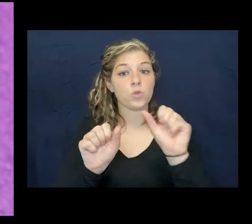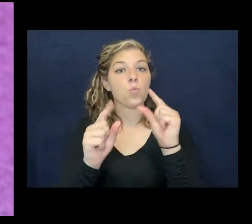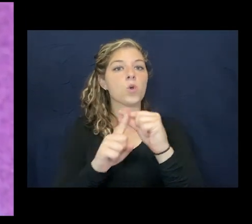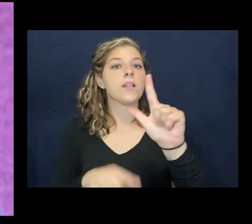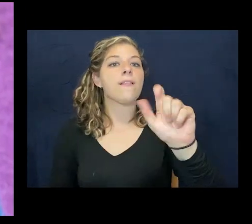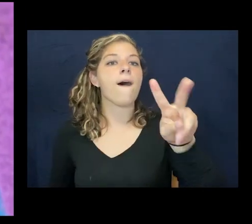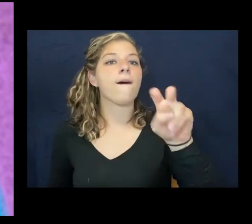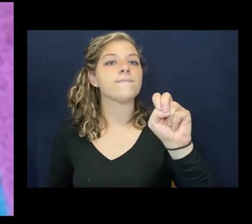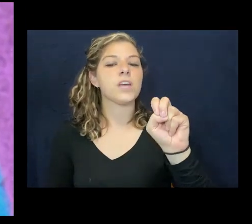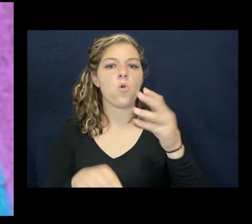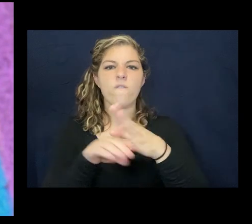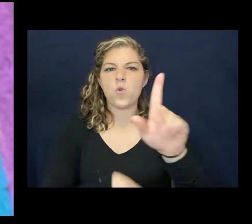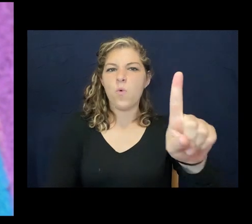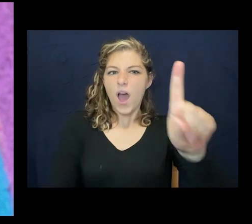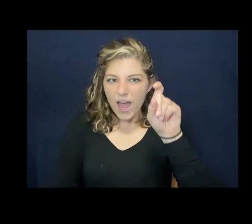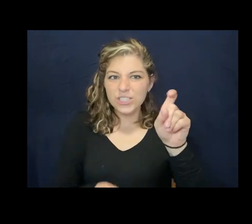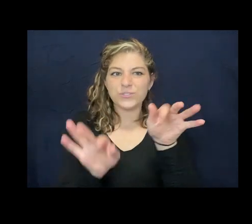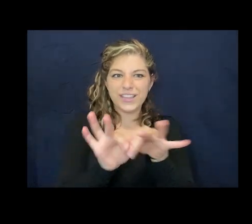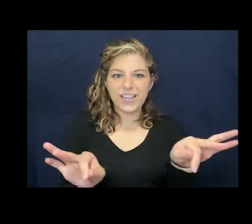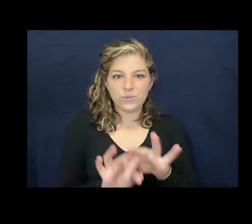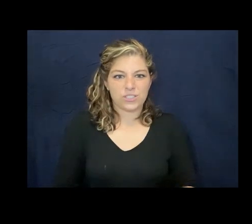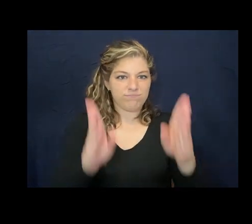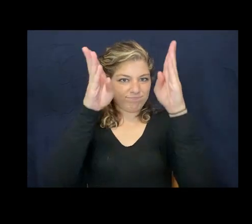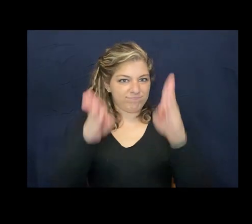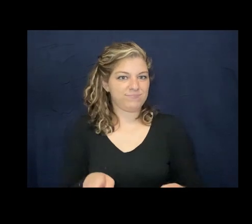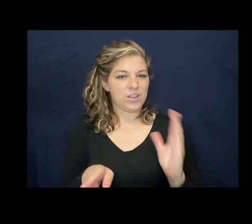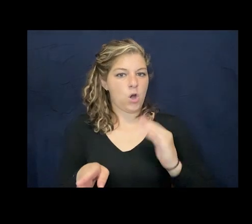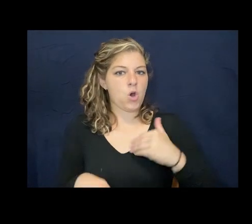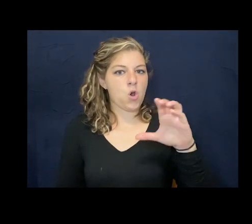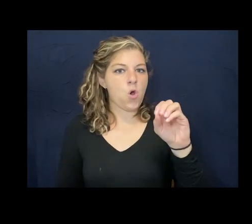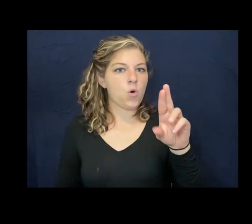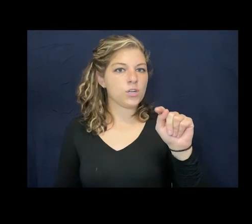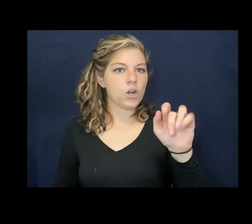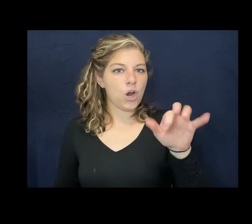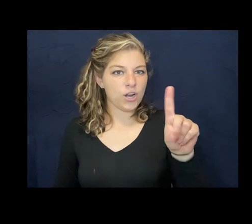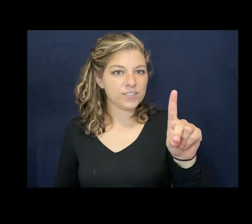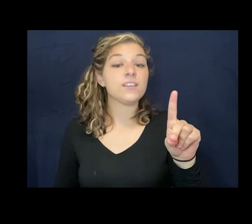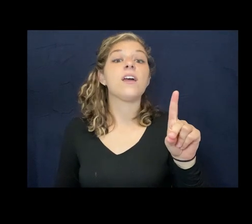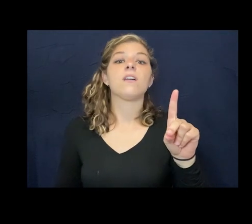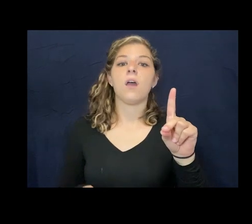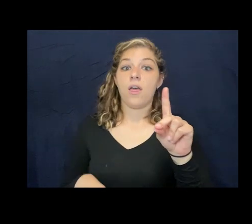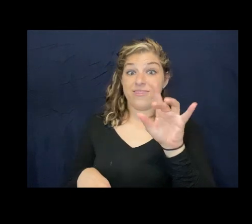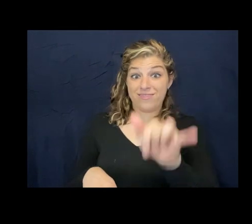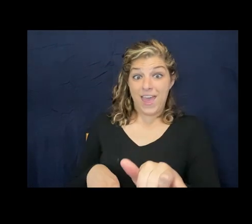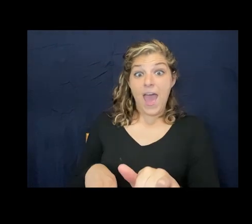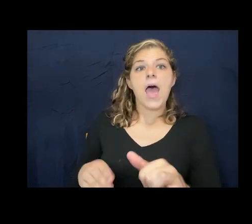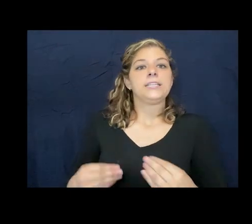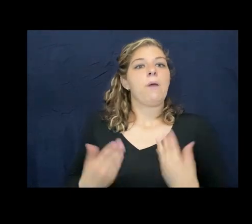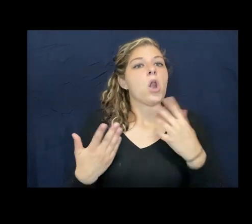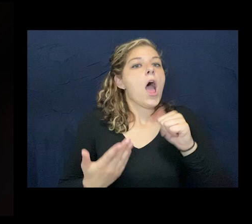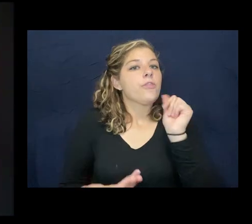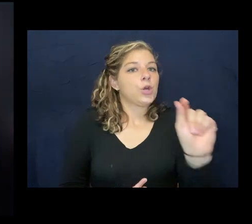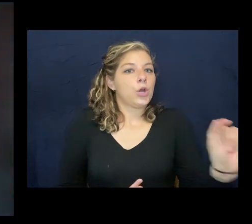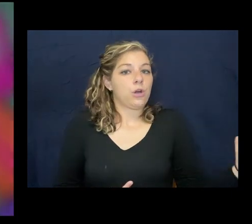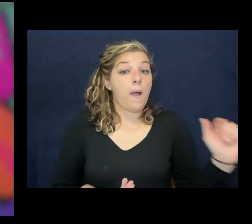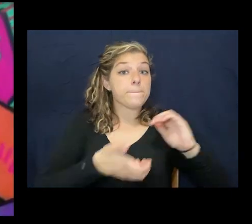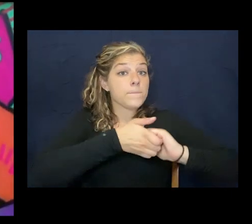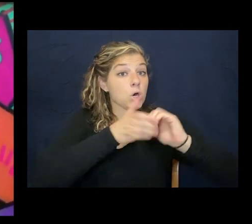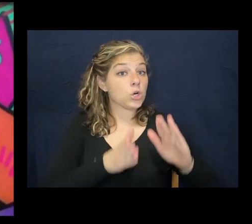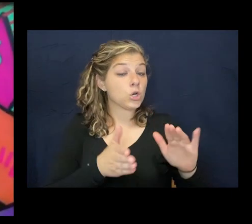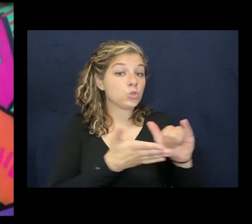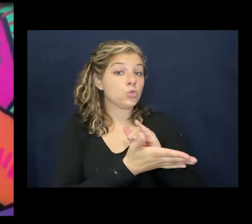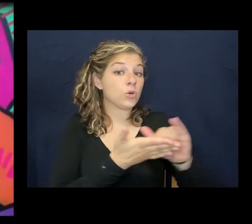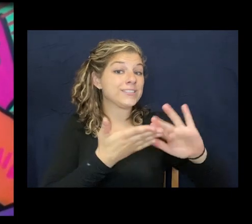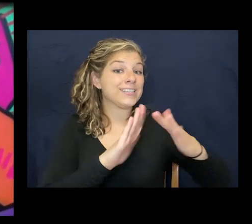word love in over 100 languages in our courtyard. Our wall of love inspired several public art initiatives. One of our partners, New